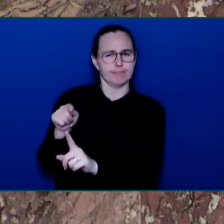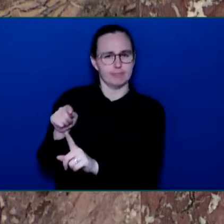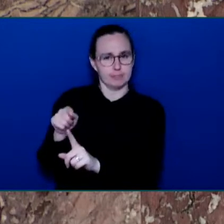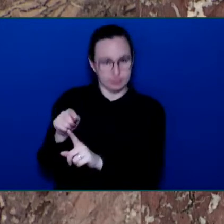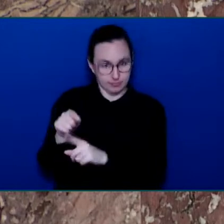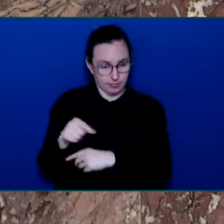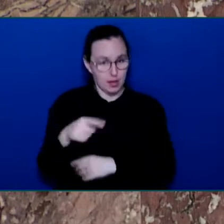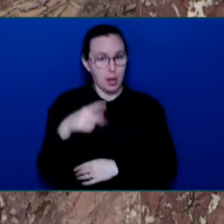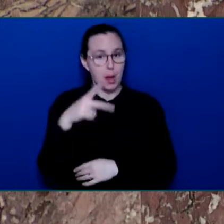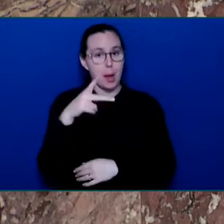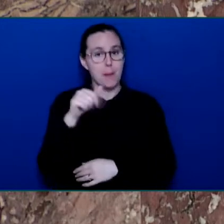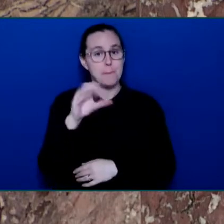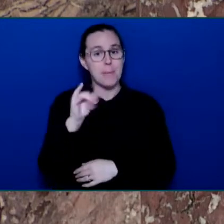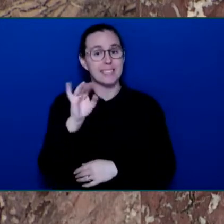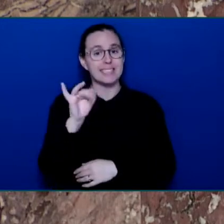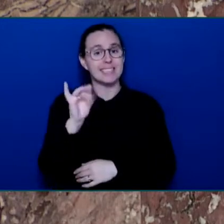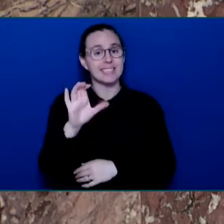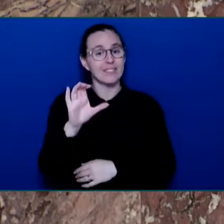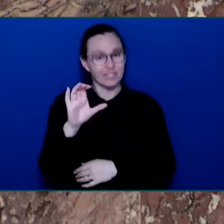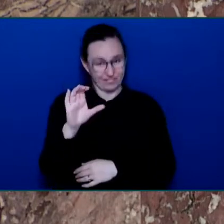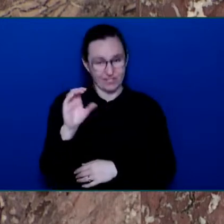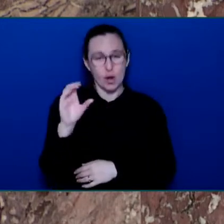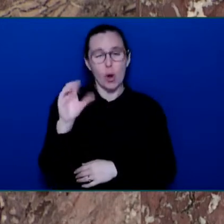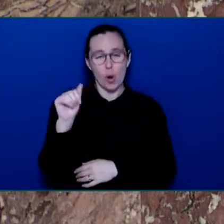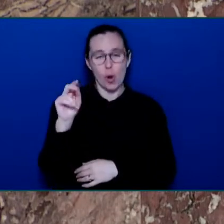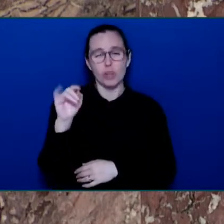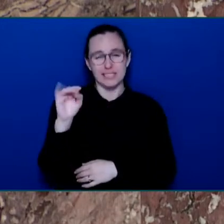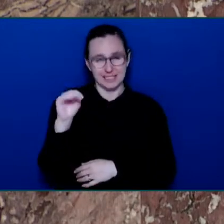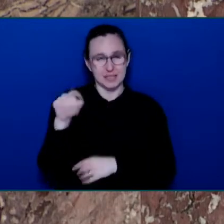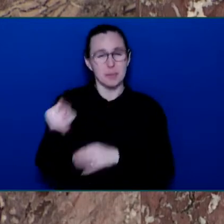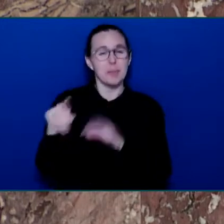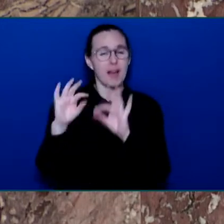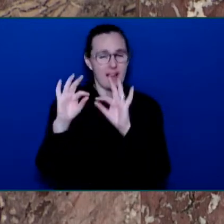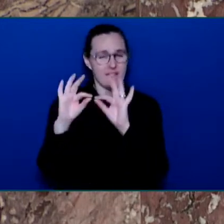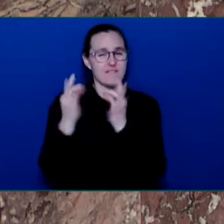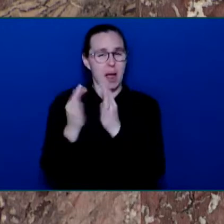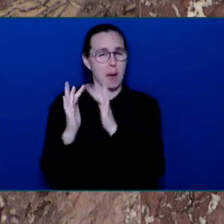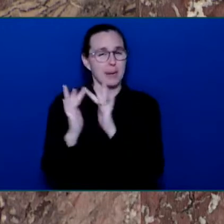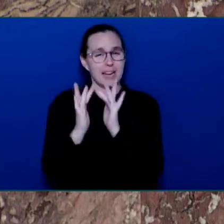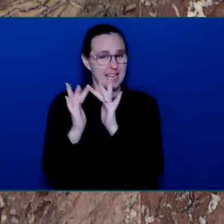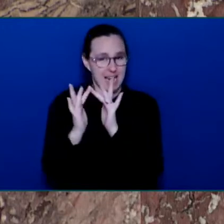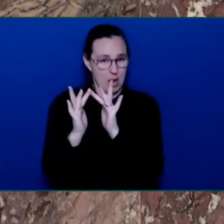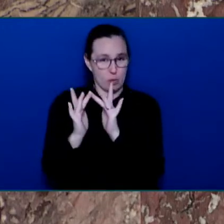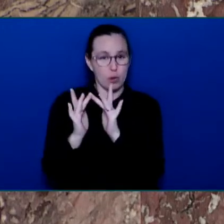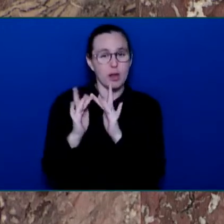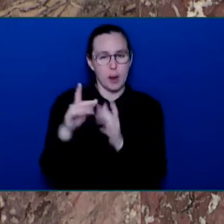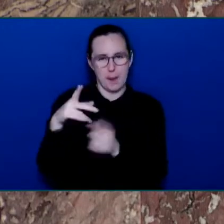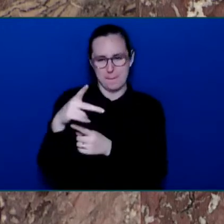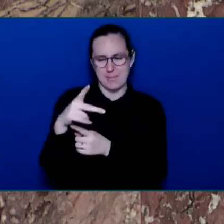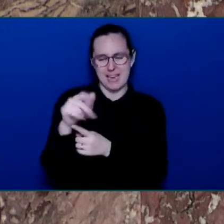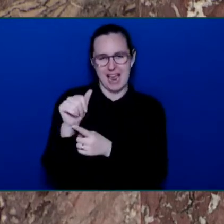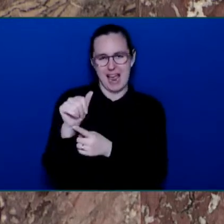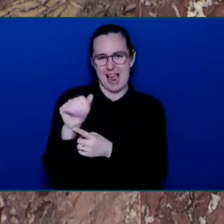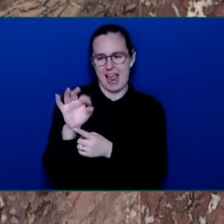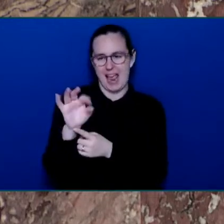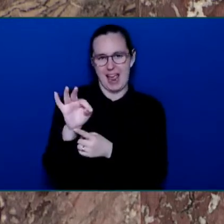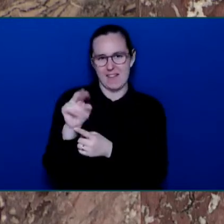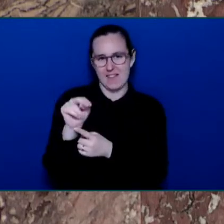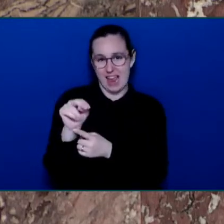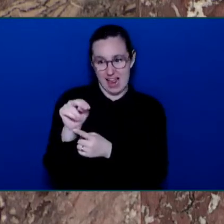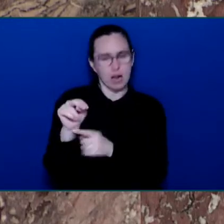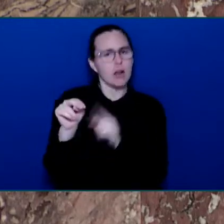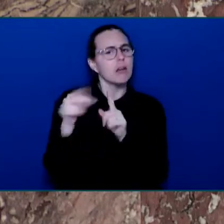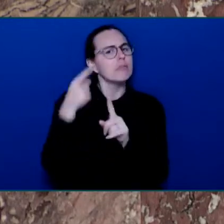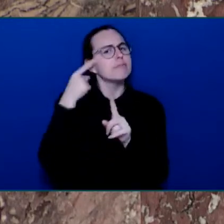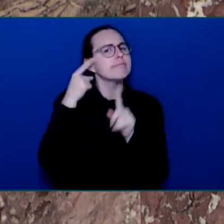the power of collaboration and the commitment to creating opportunities for everyone in our community,